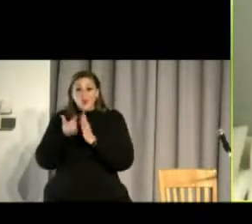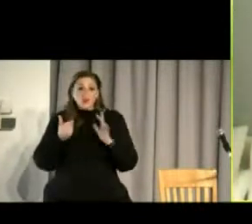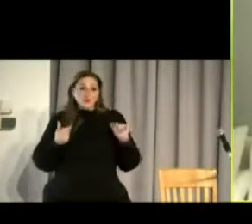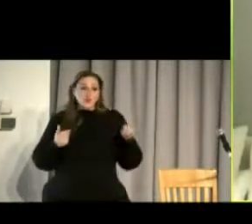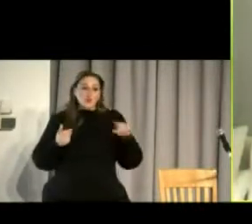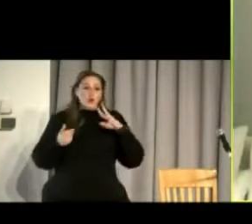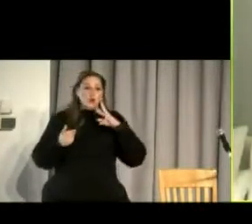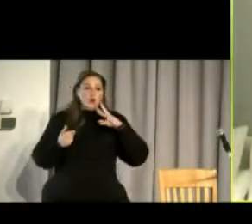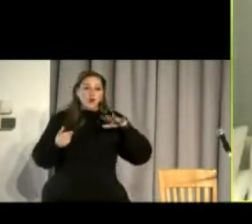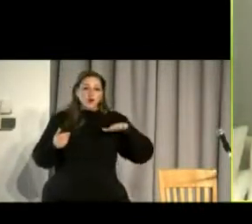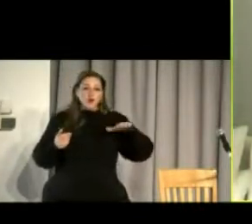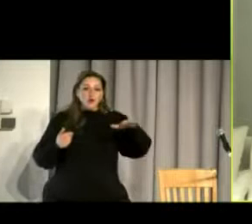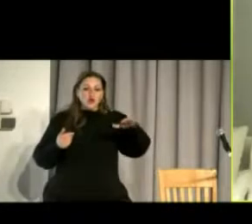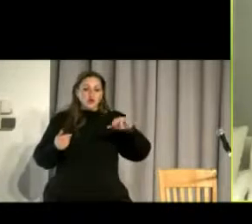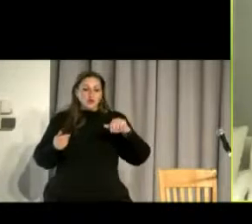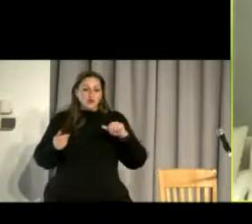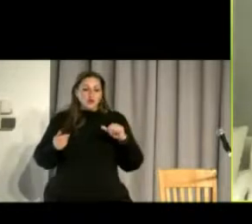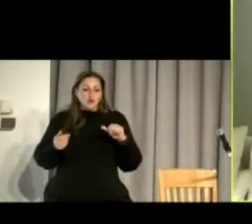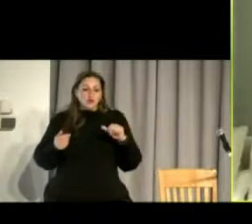source,